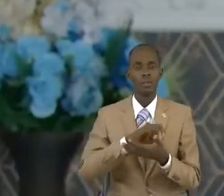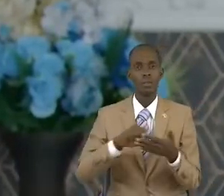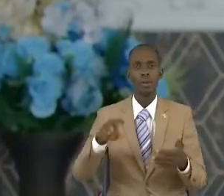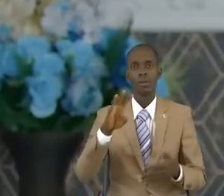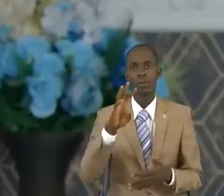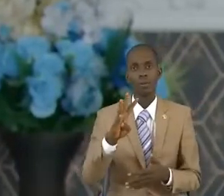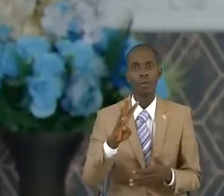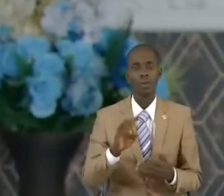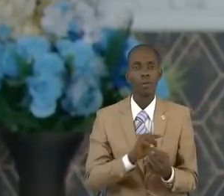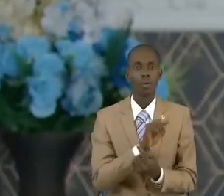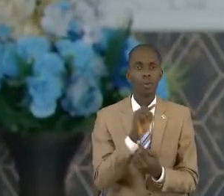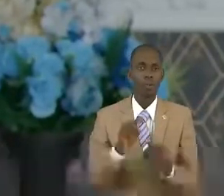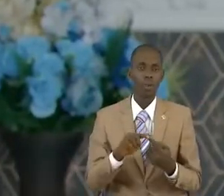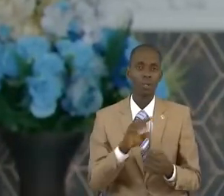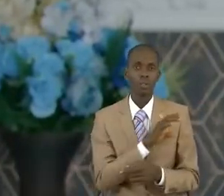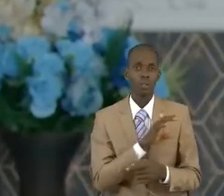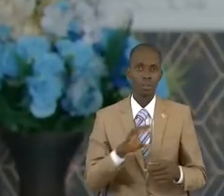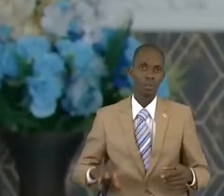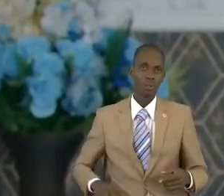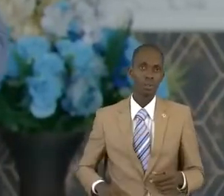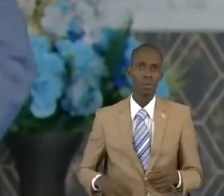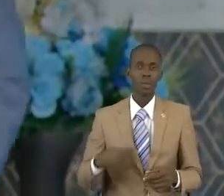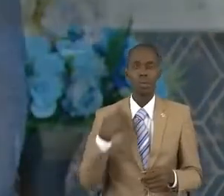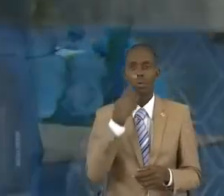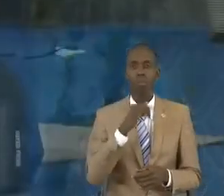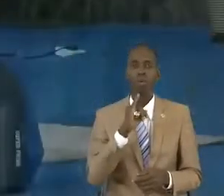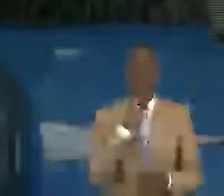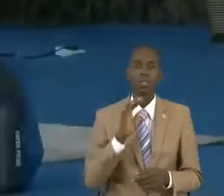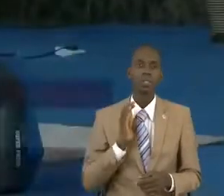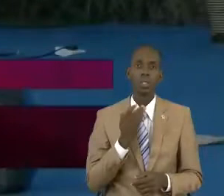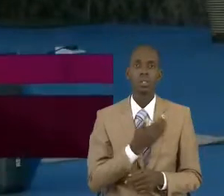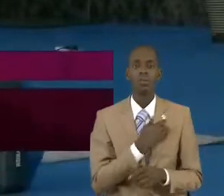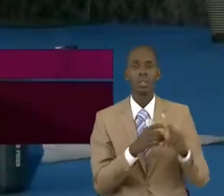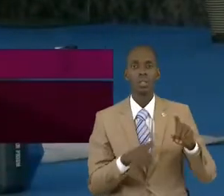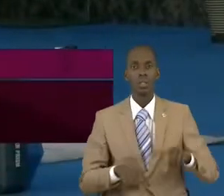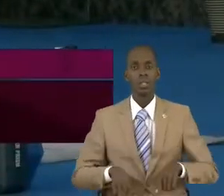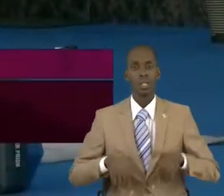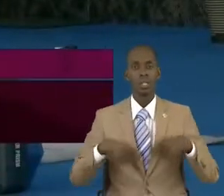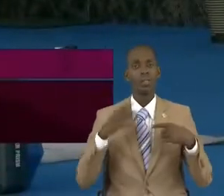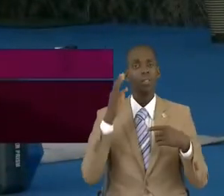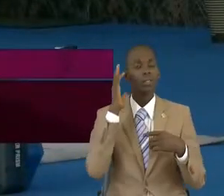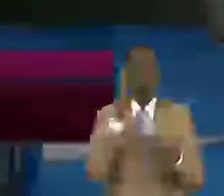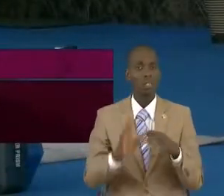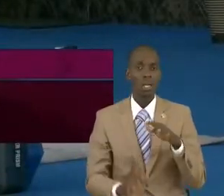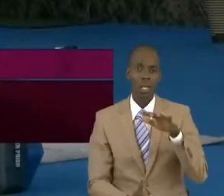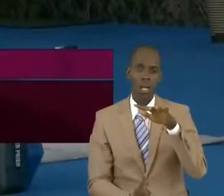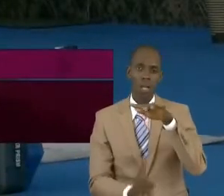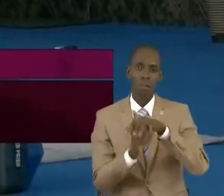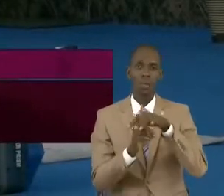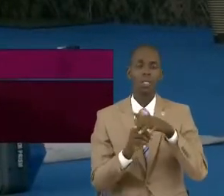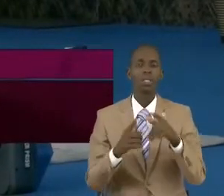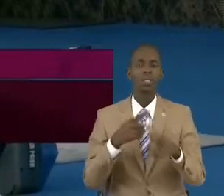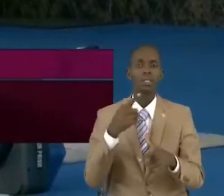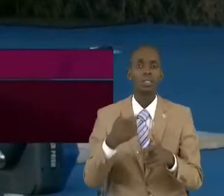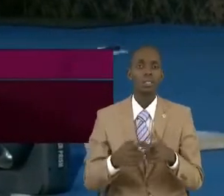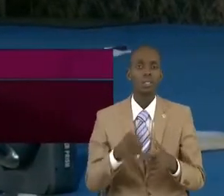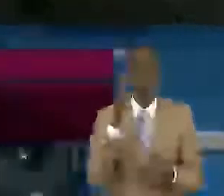when Christ, who is our life, shall appear, then